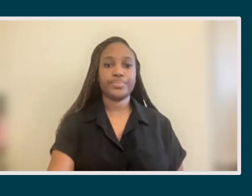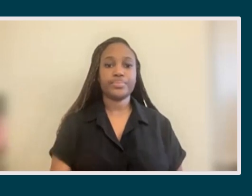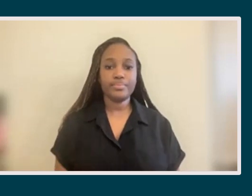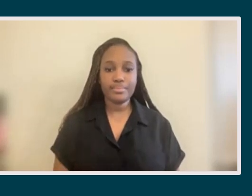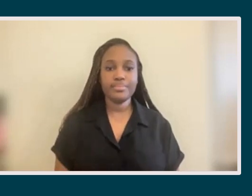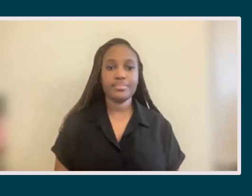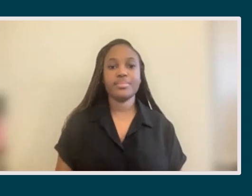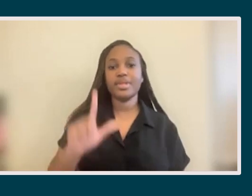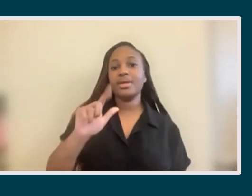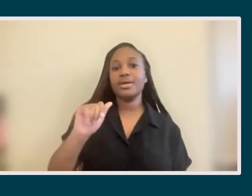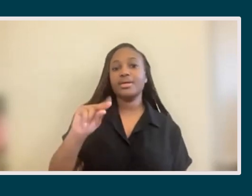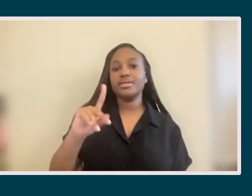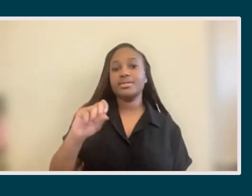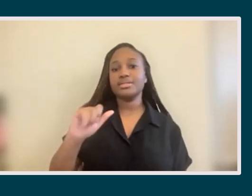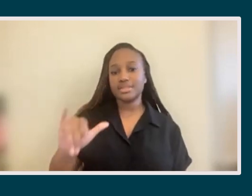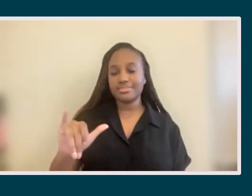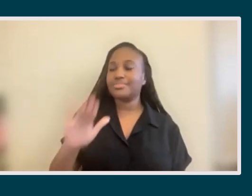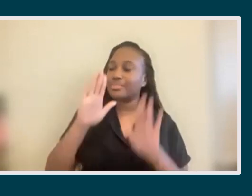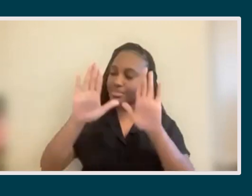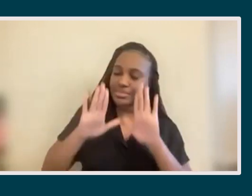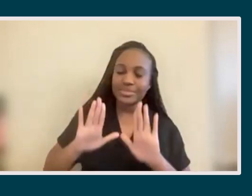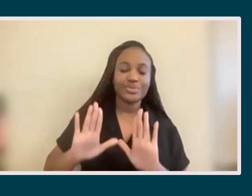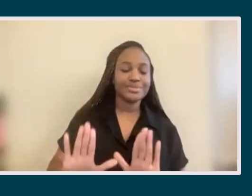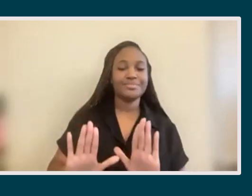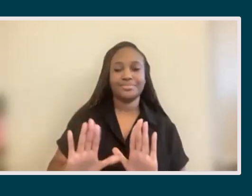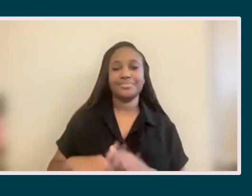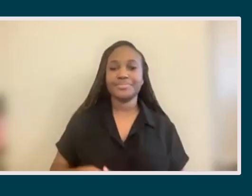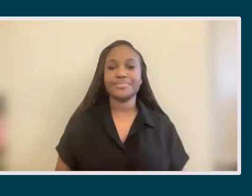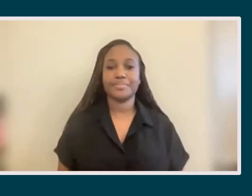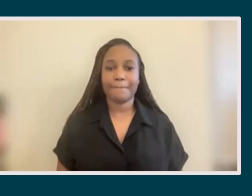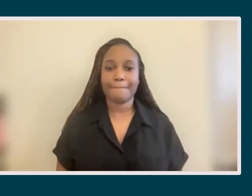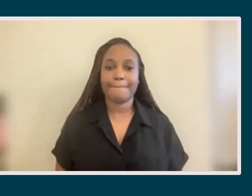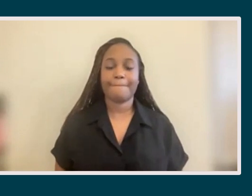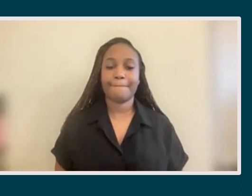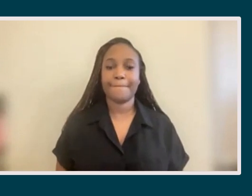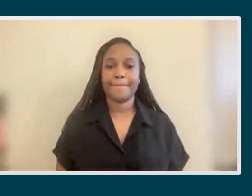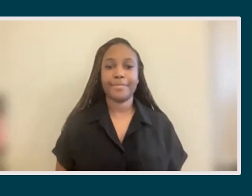Amazing, everyone. And I think as